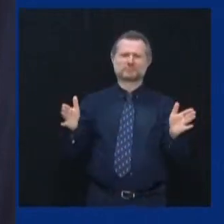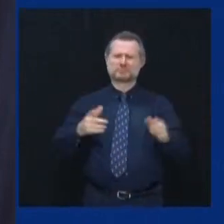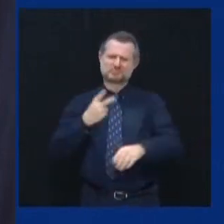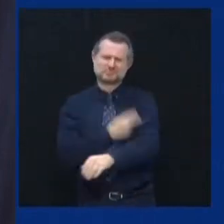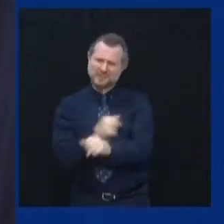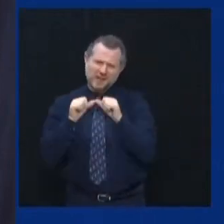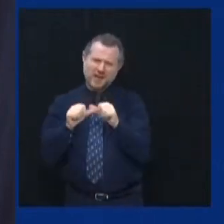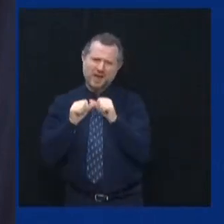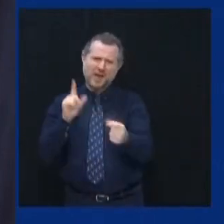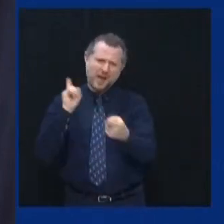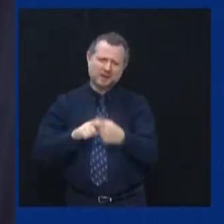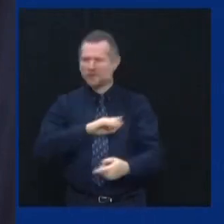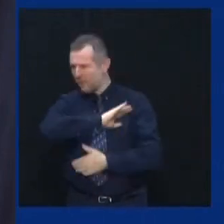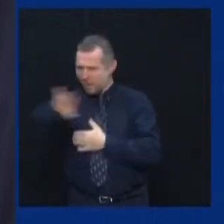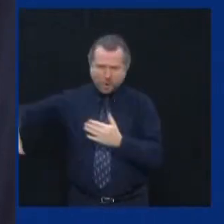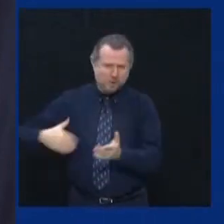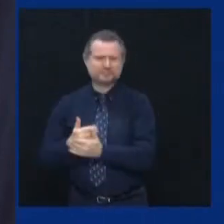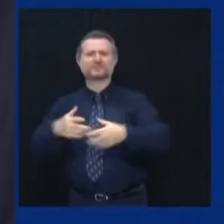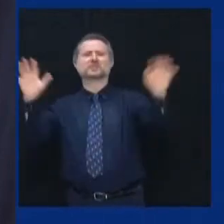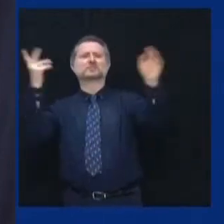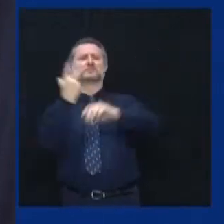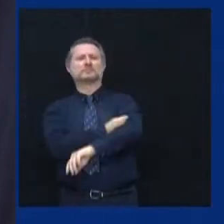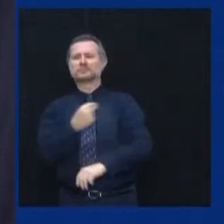day. I'll tell you the truth.